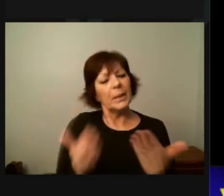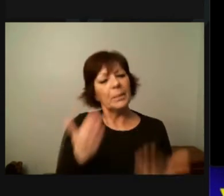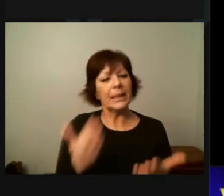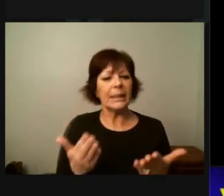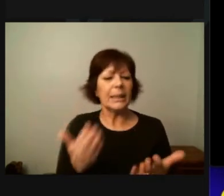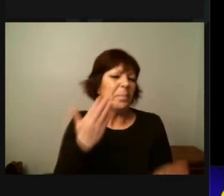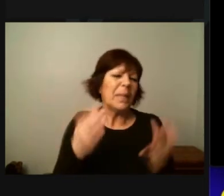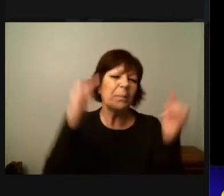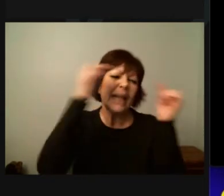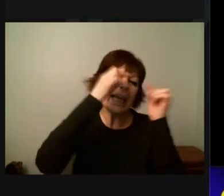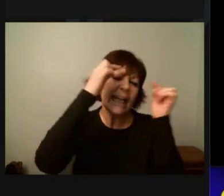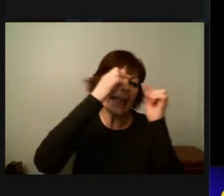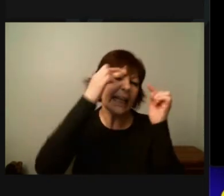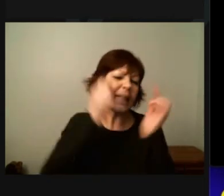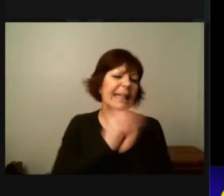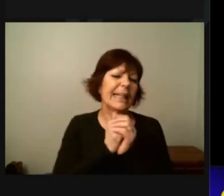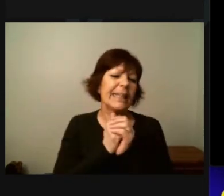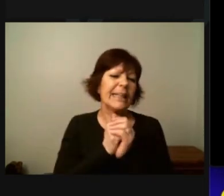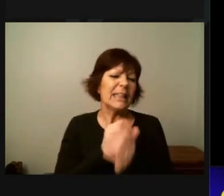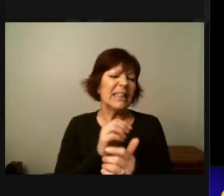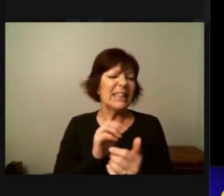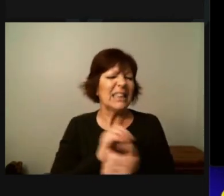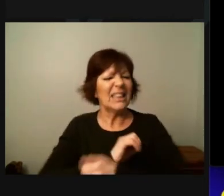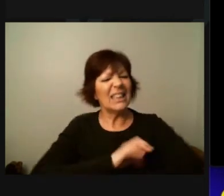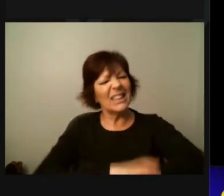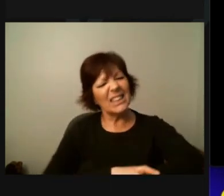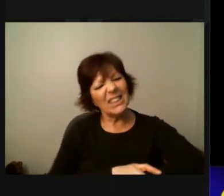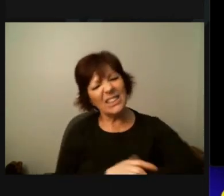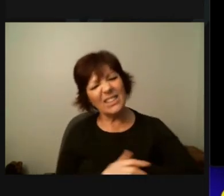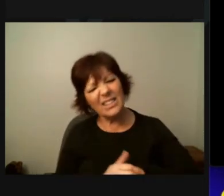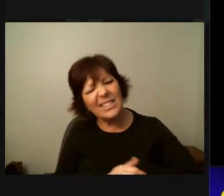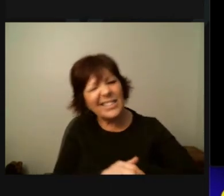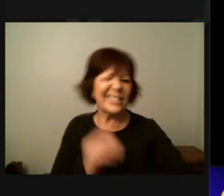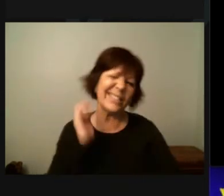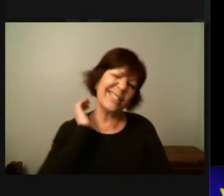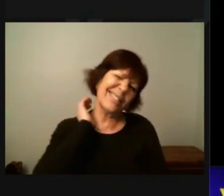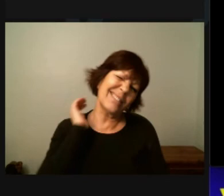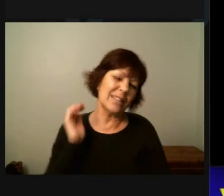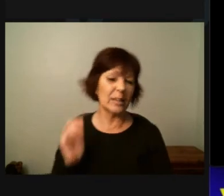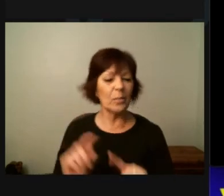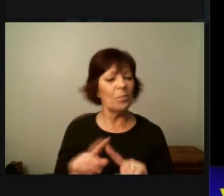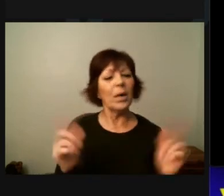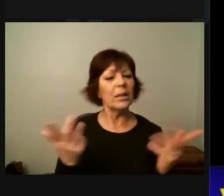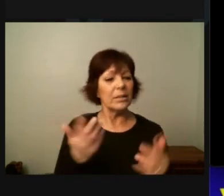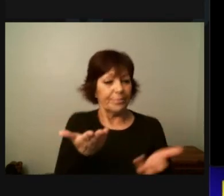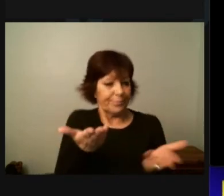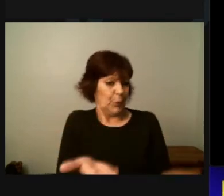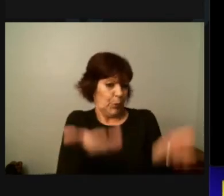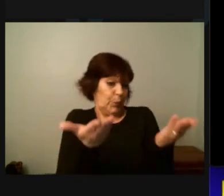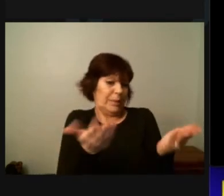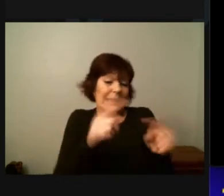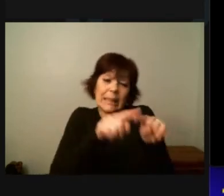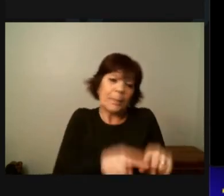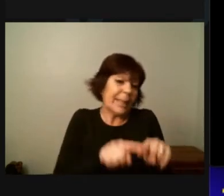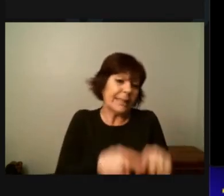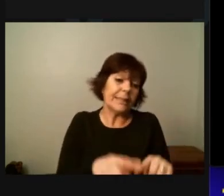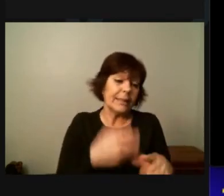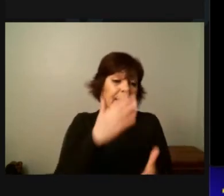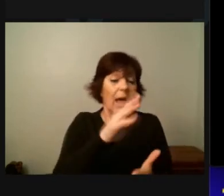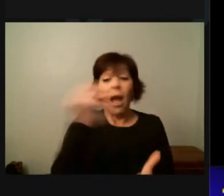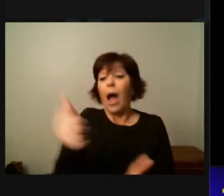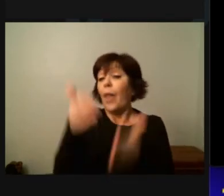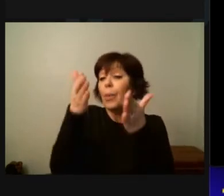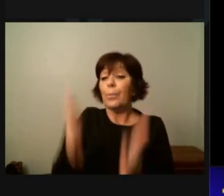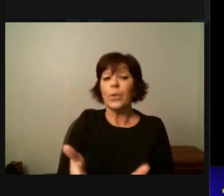have a headache, your joints might be a little bit achy, but that's just you. Somebody else